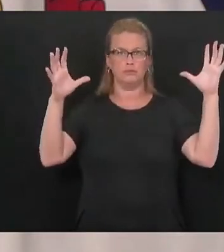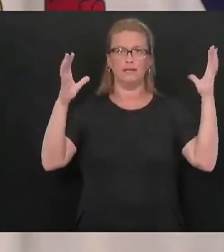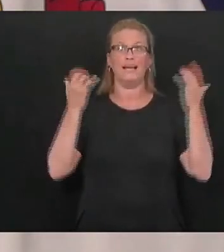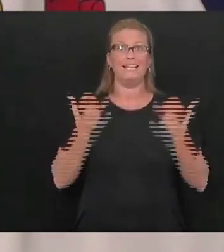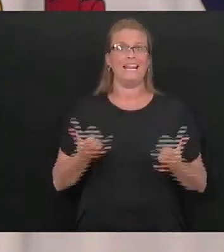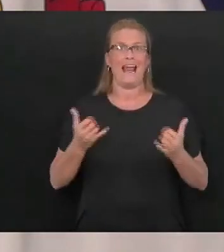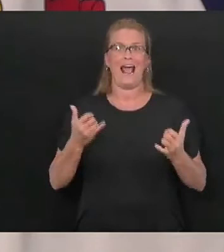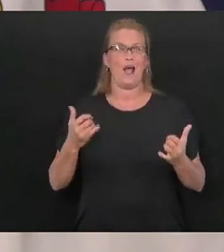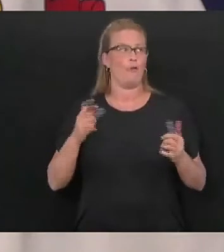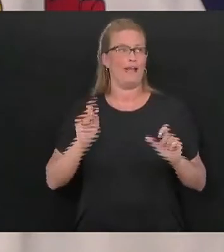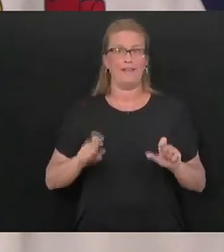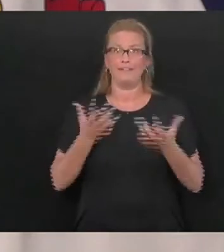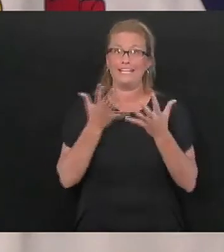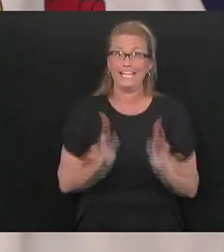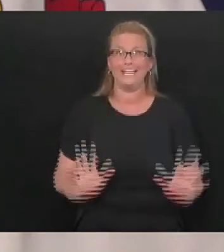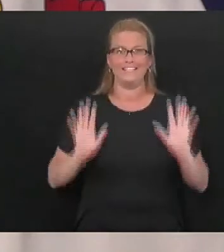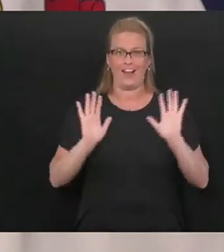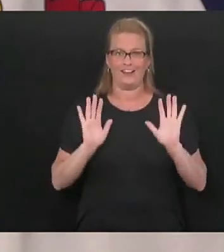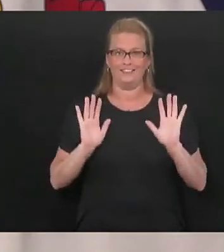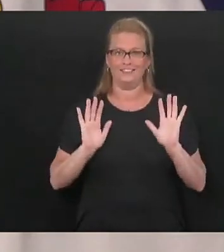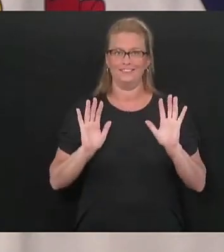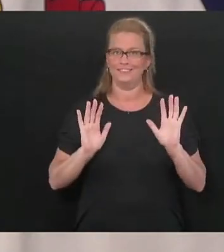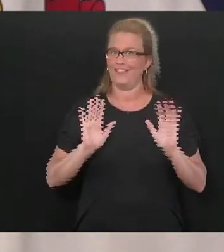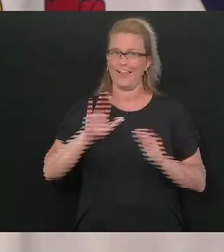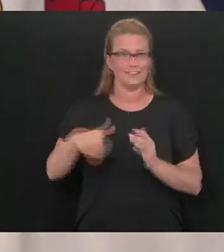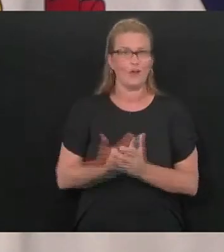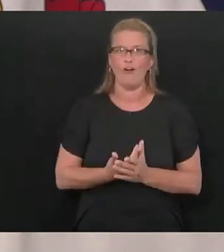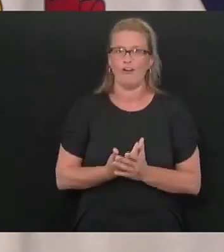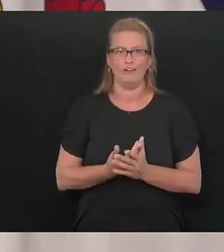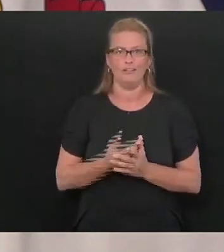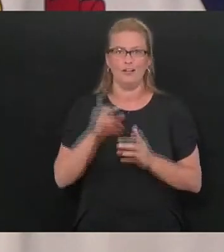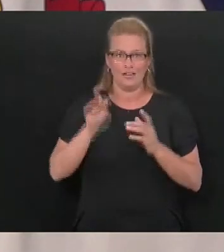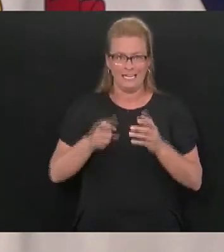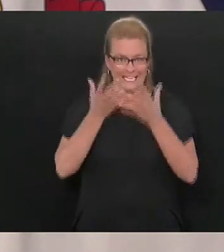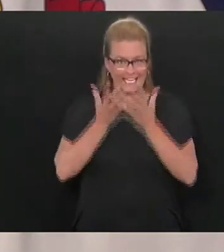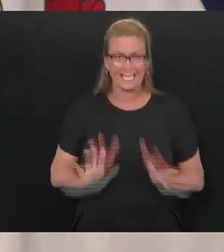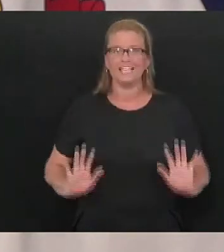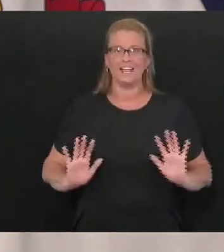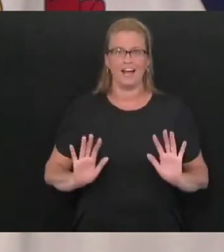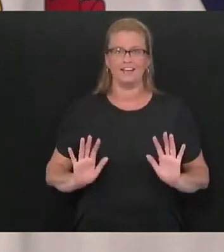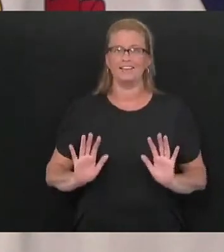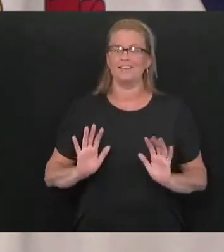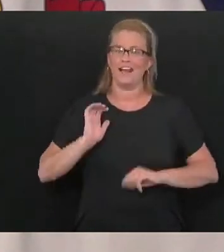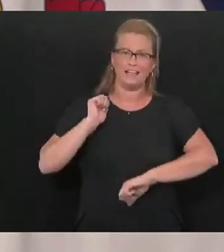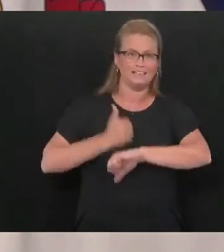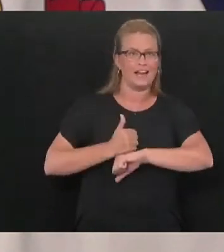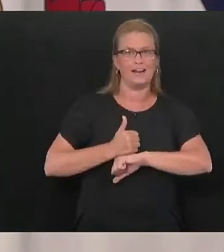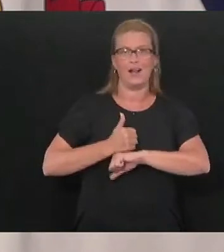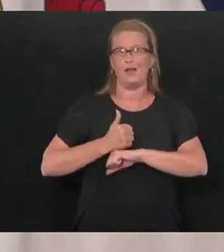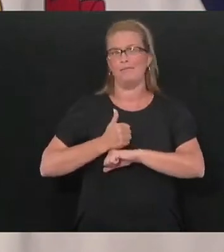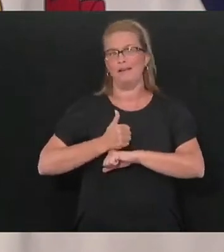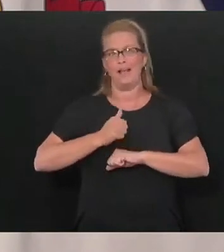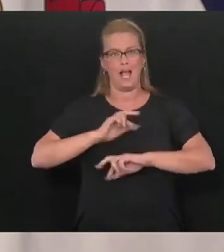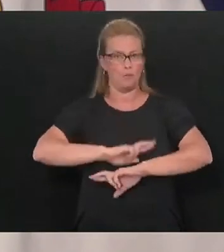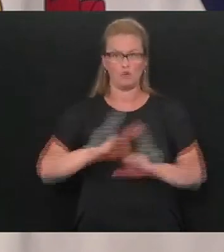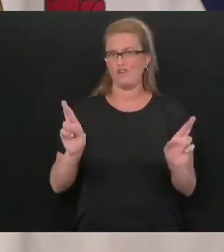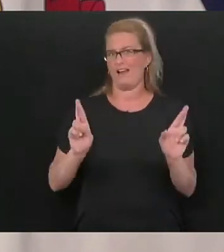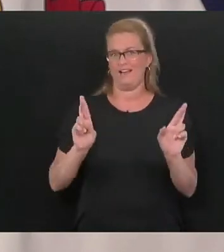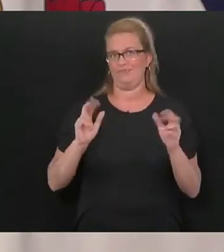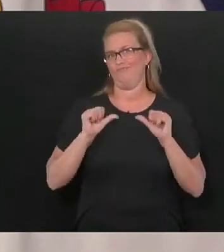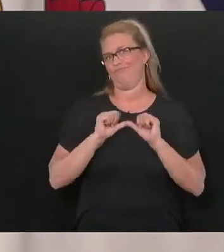we just got to get it done. That's all there is to it. We got to get it done and pull it off, and we're all hands on deck to get that